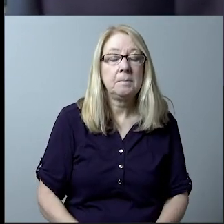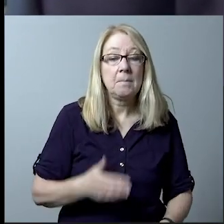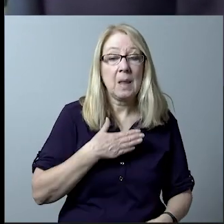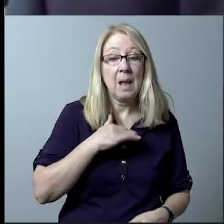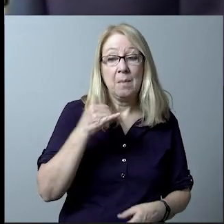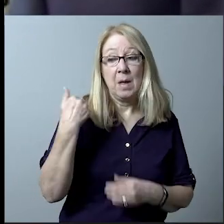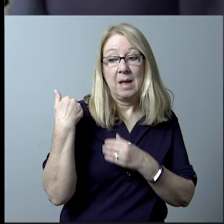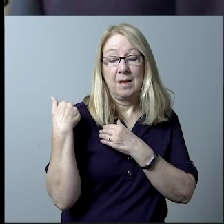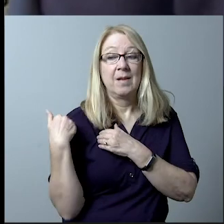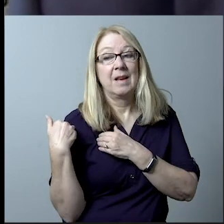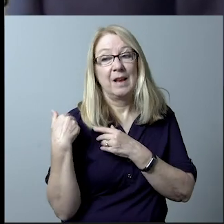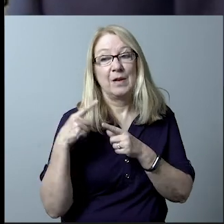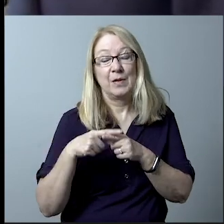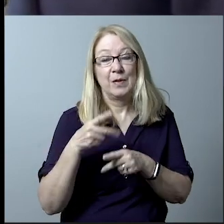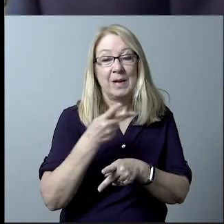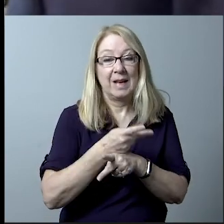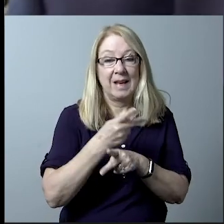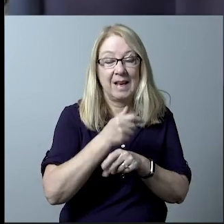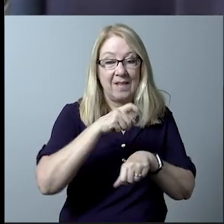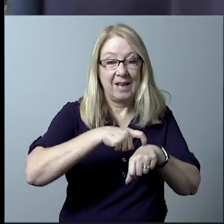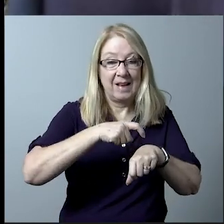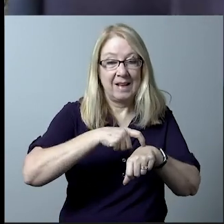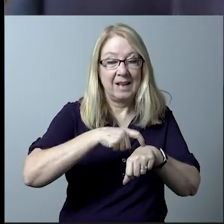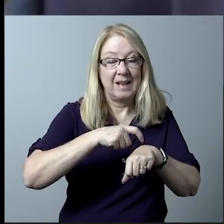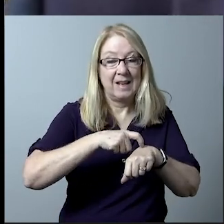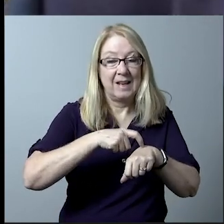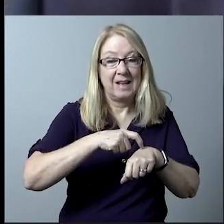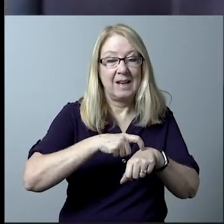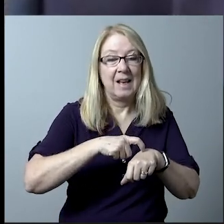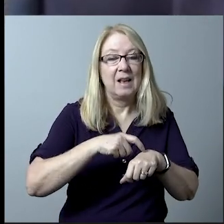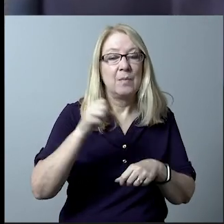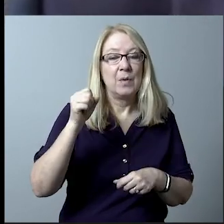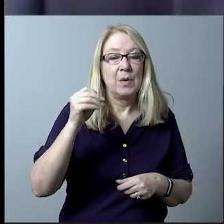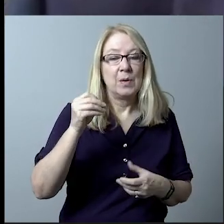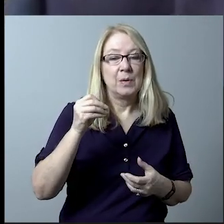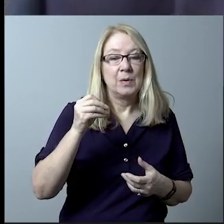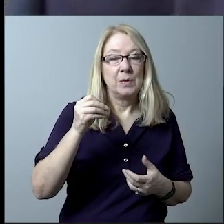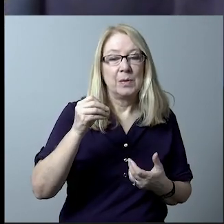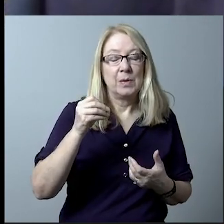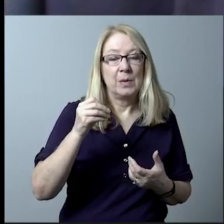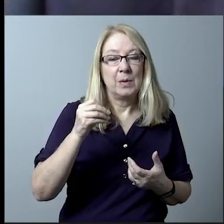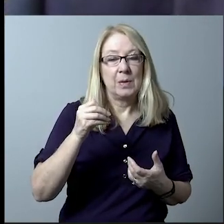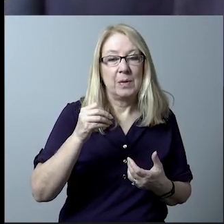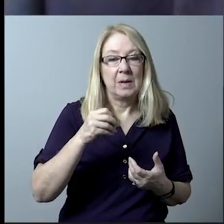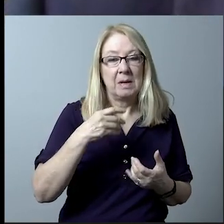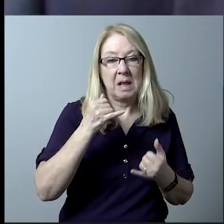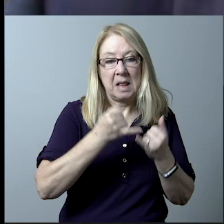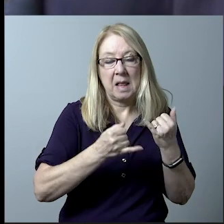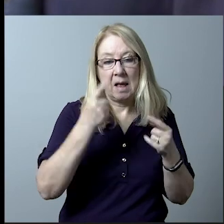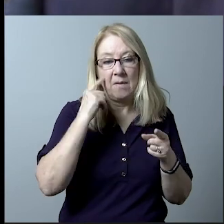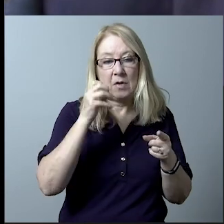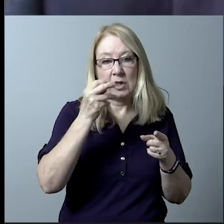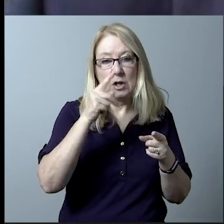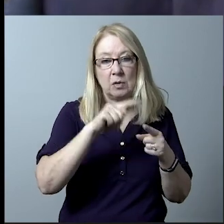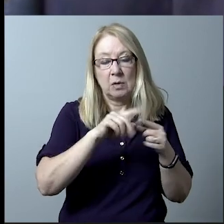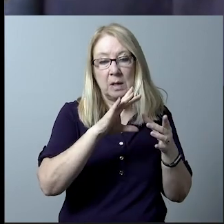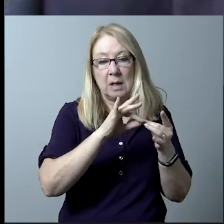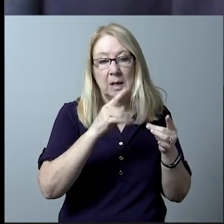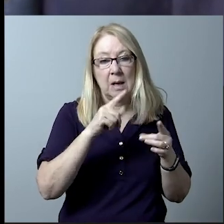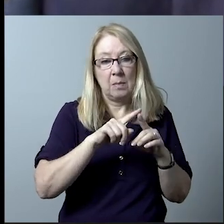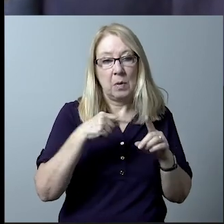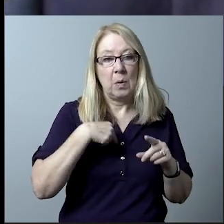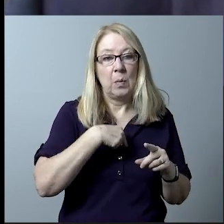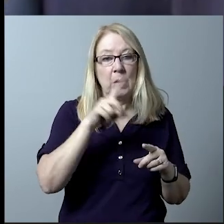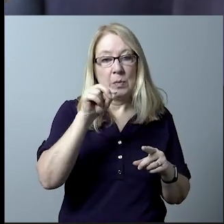All right. Well, my job is to be the official timekeeper, so we're getting towards the top of the hour here. So I want to leave a minute for the Chancellor to say a few